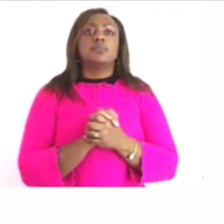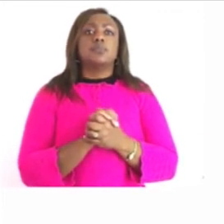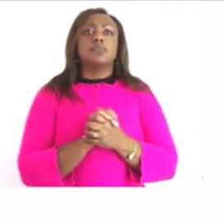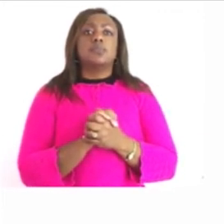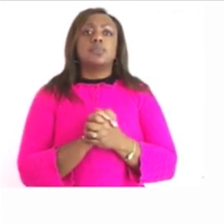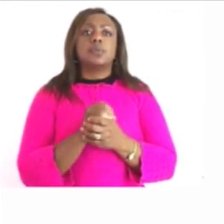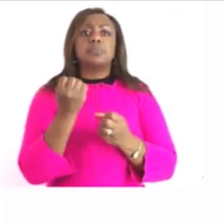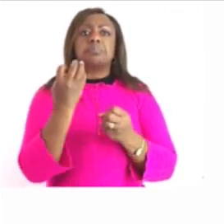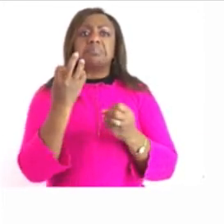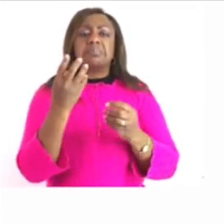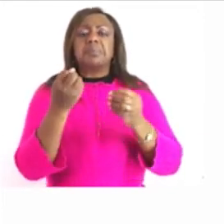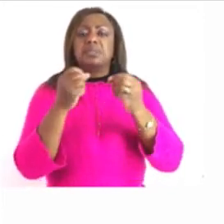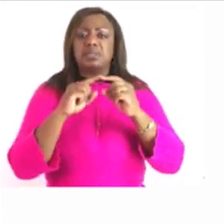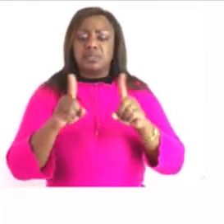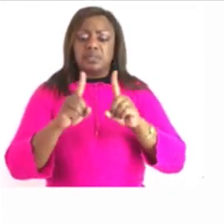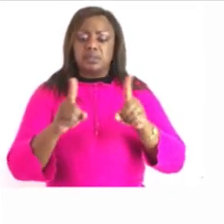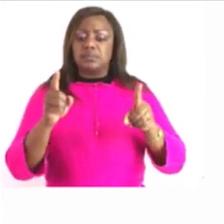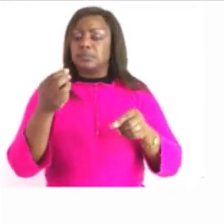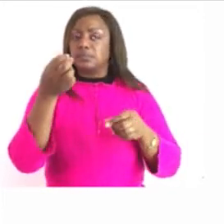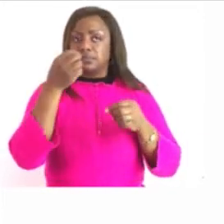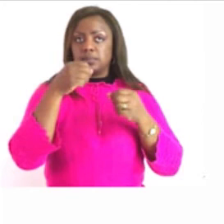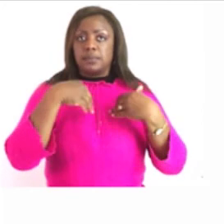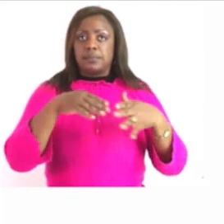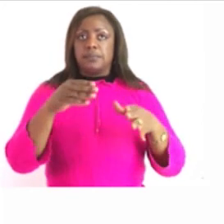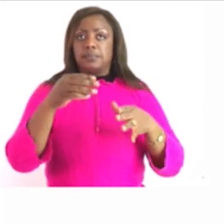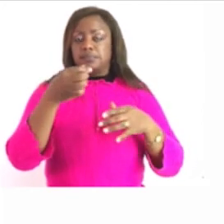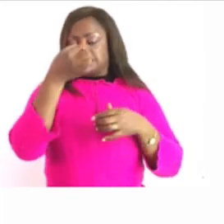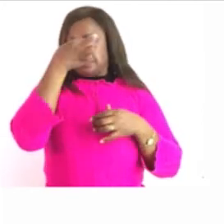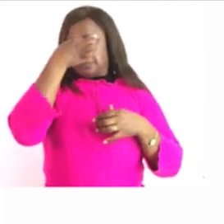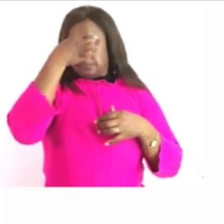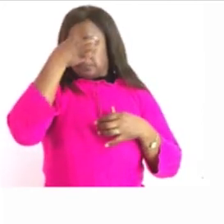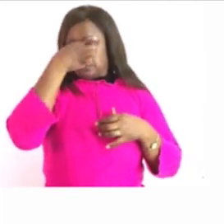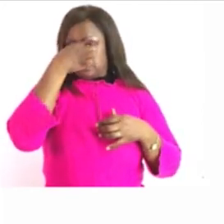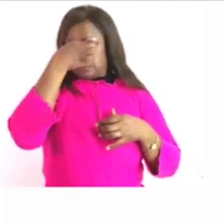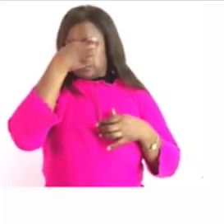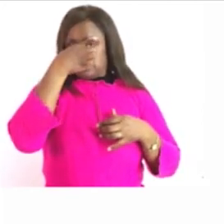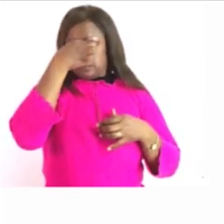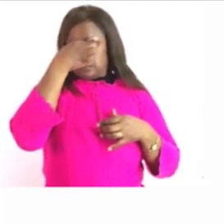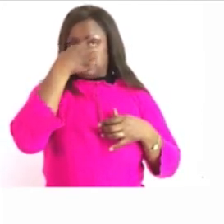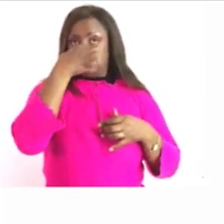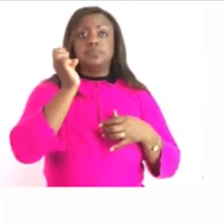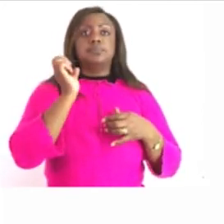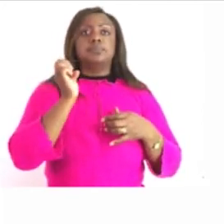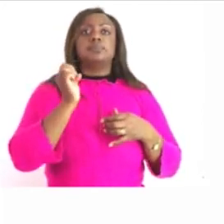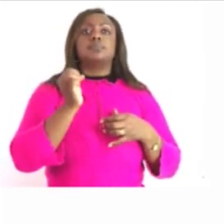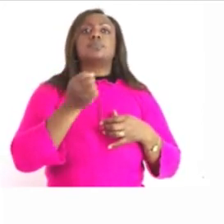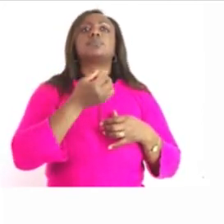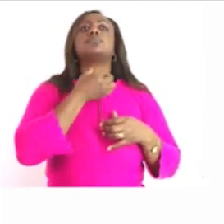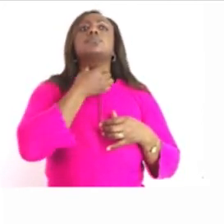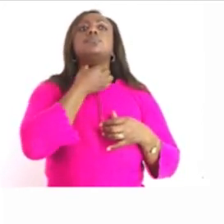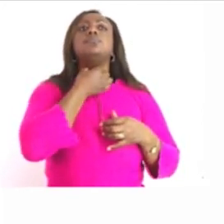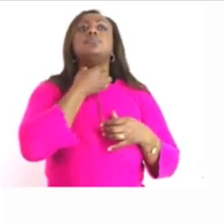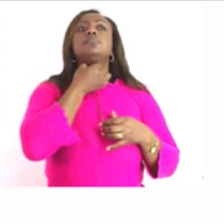combined of different parts. One part of the body cannot make a system, but it has to be more than one to